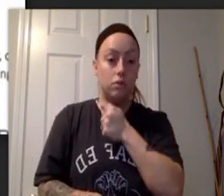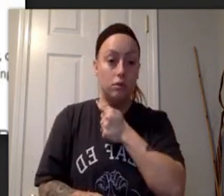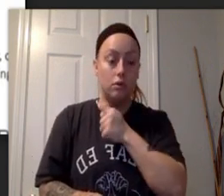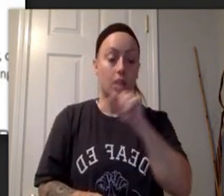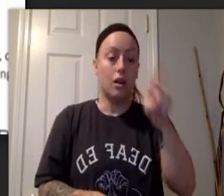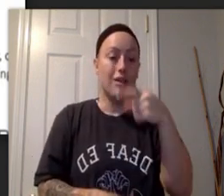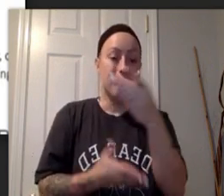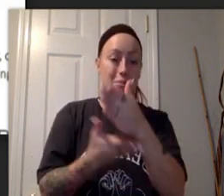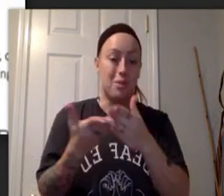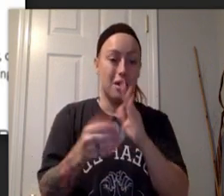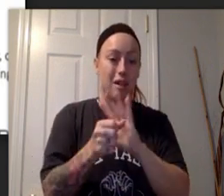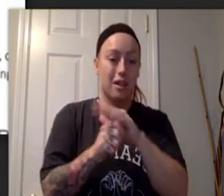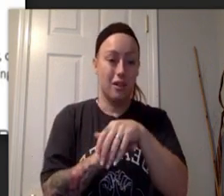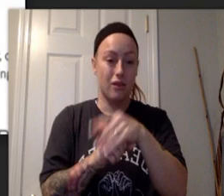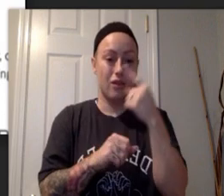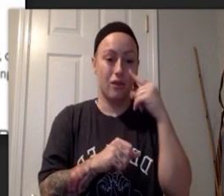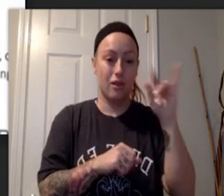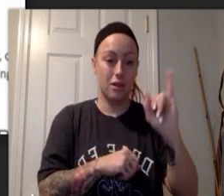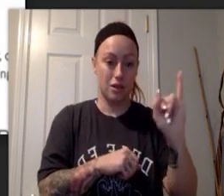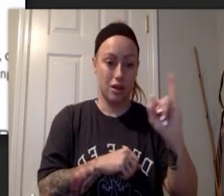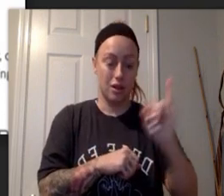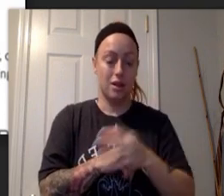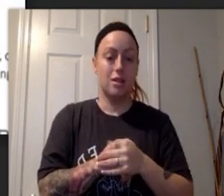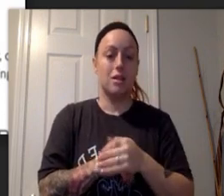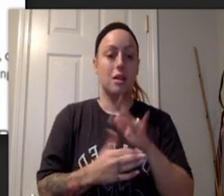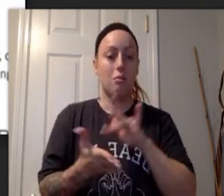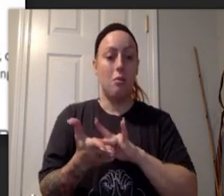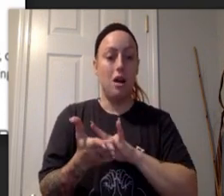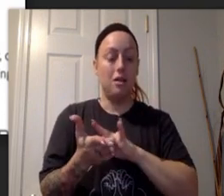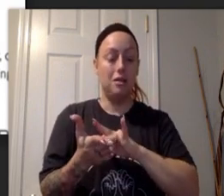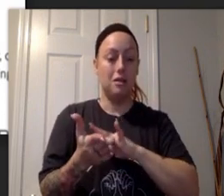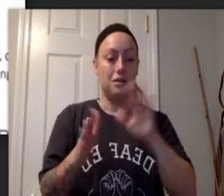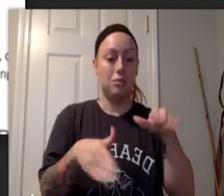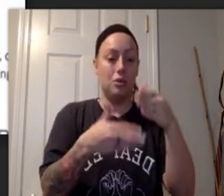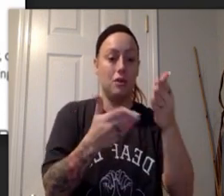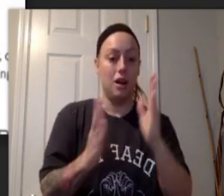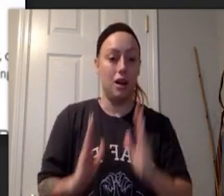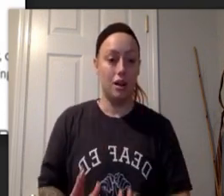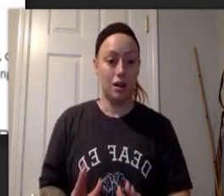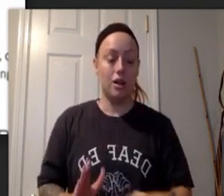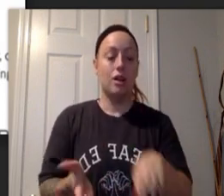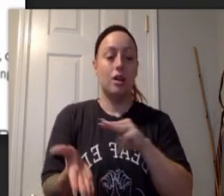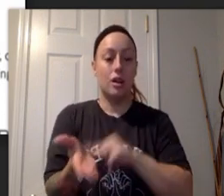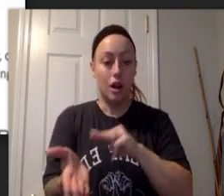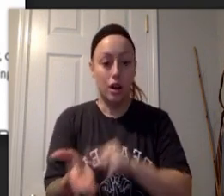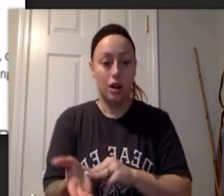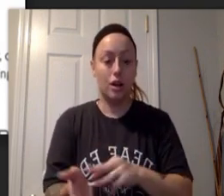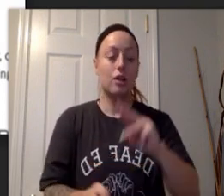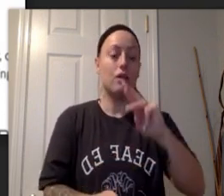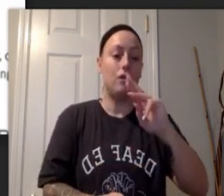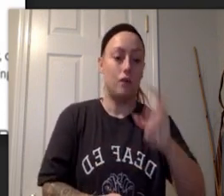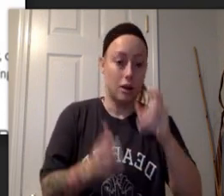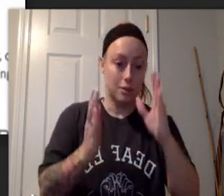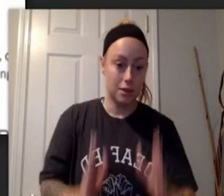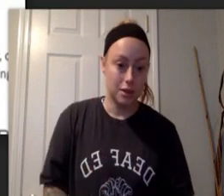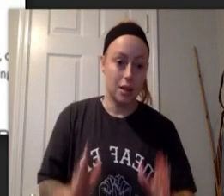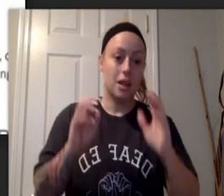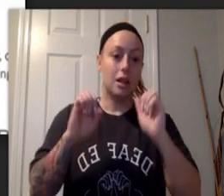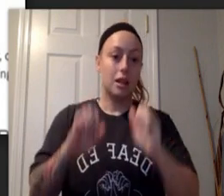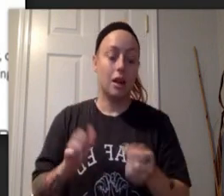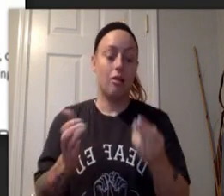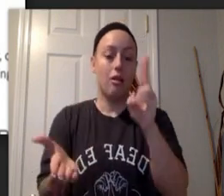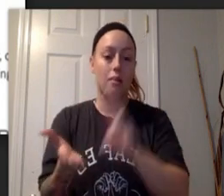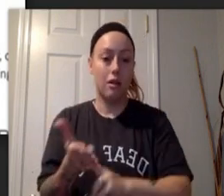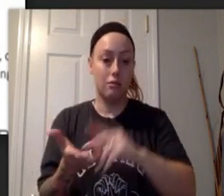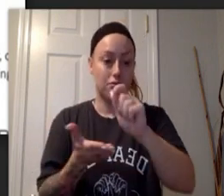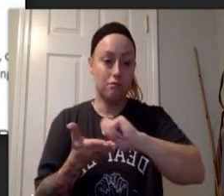only partially covers them. Medical providers such as doctors and pharmacists can write prescriptions to third parties. You can, in theory,